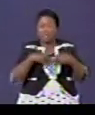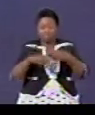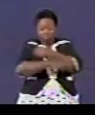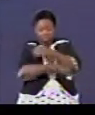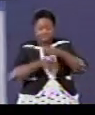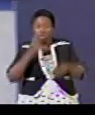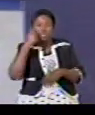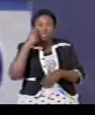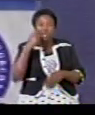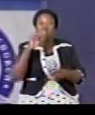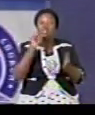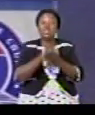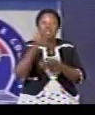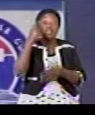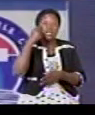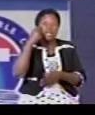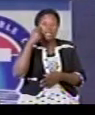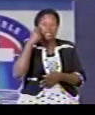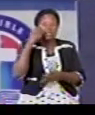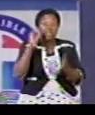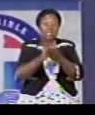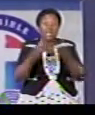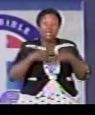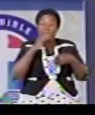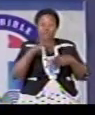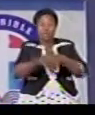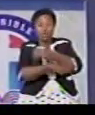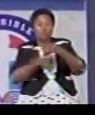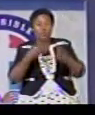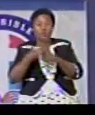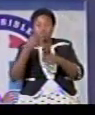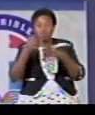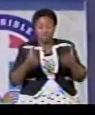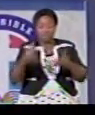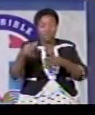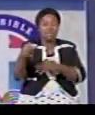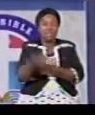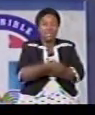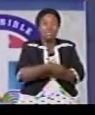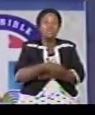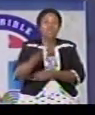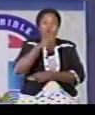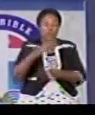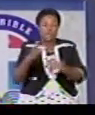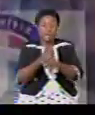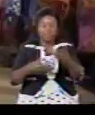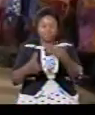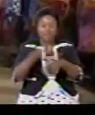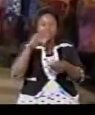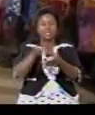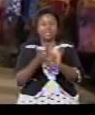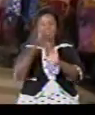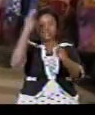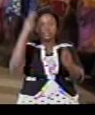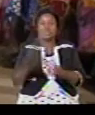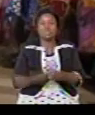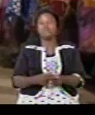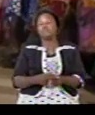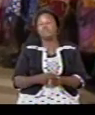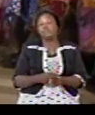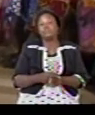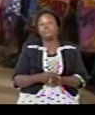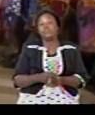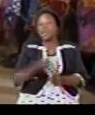sight. That sight that has been stolen from you today, you will recover in Jesus' name.